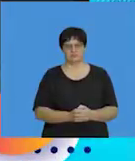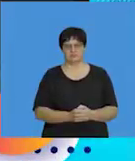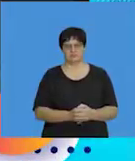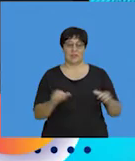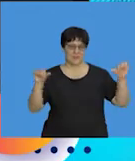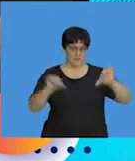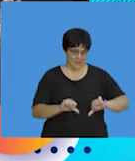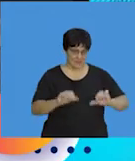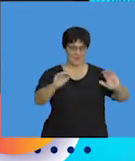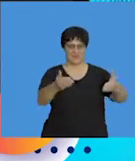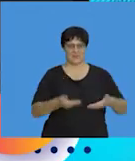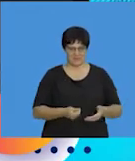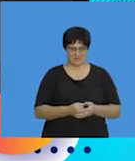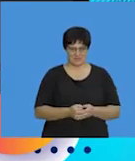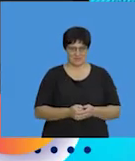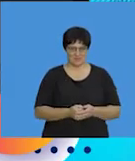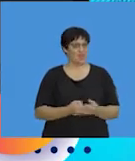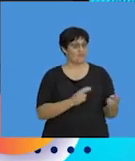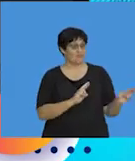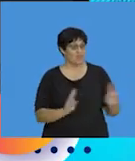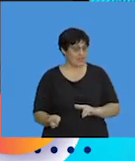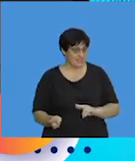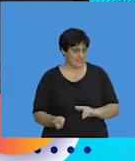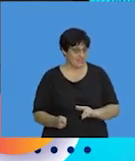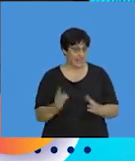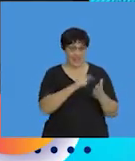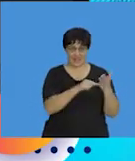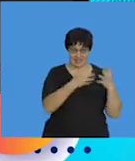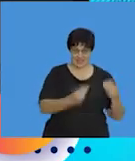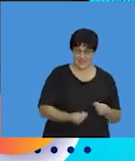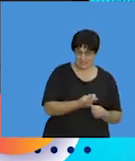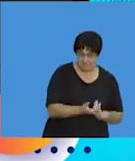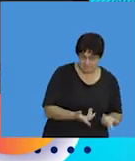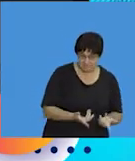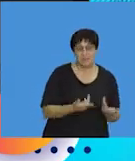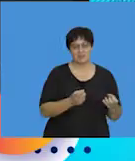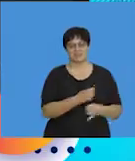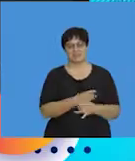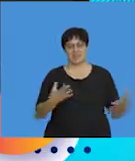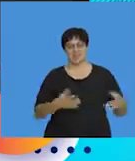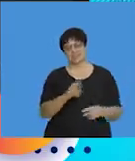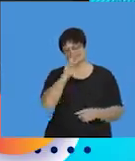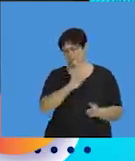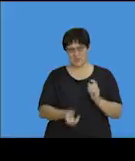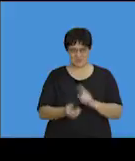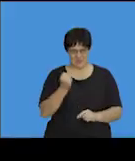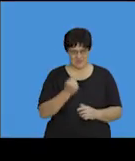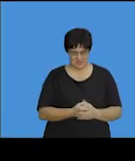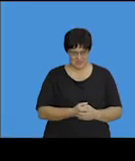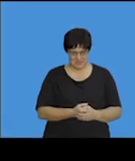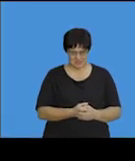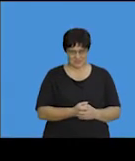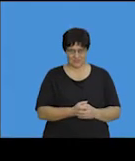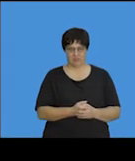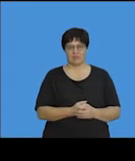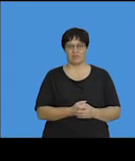Welcome back. Ready to dive in? Hopefully you got your calculators. So let's just get going and see where we get to. All right, so